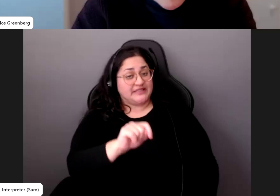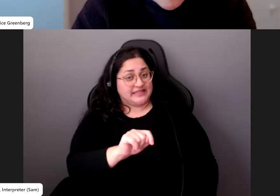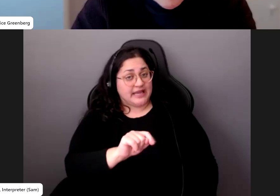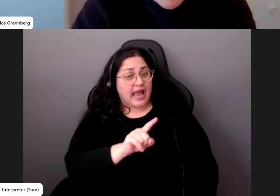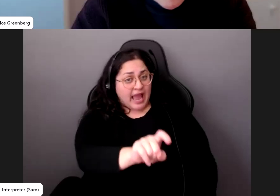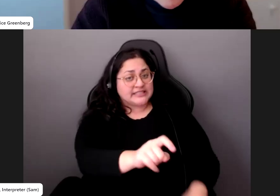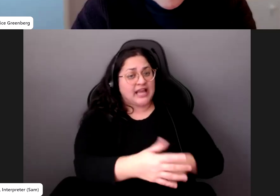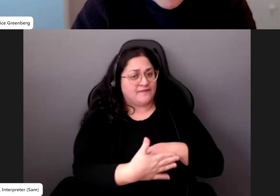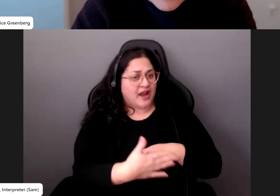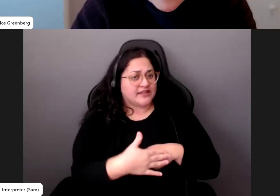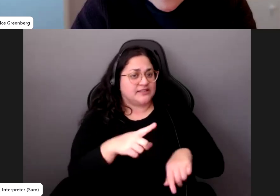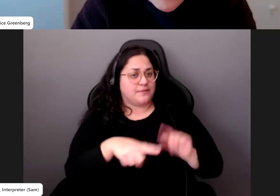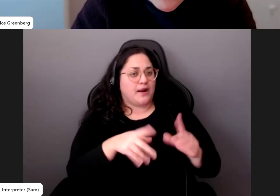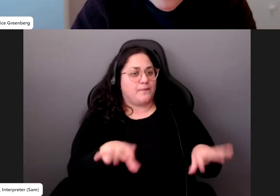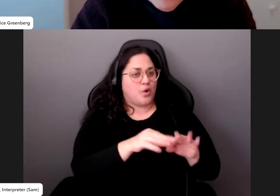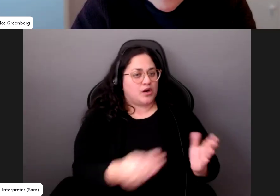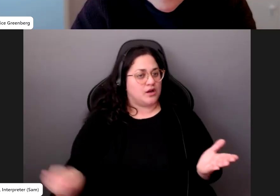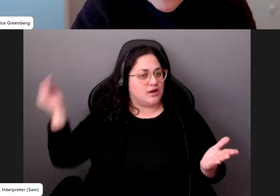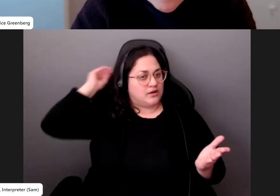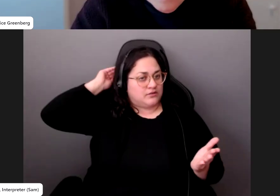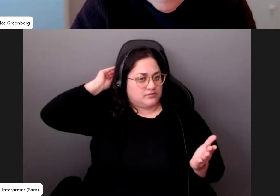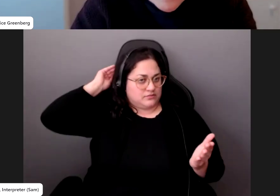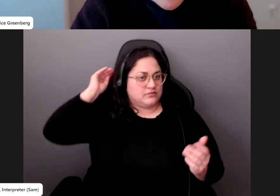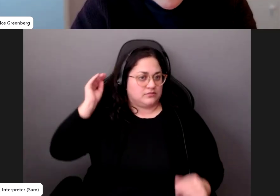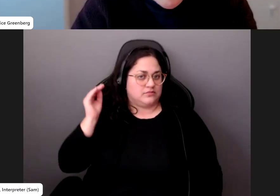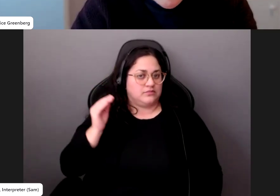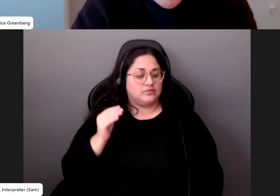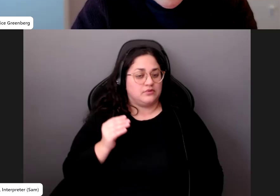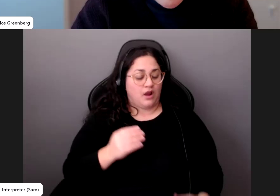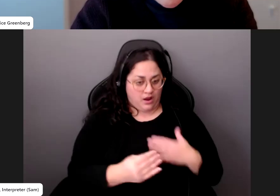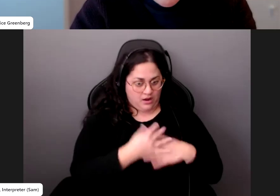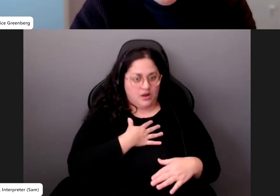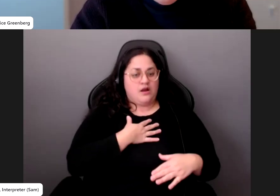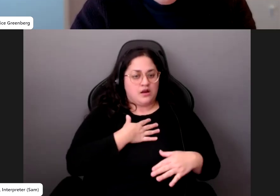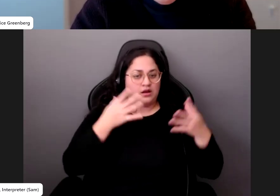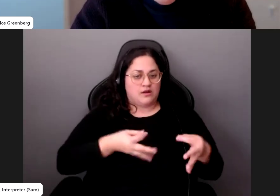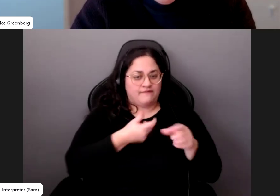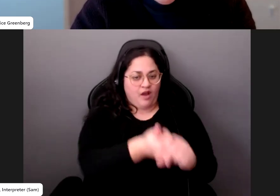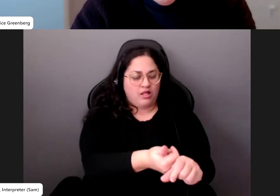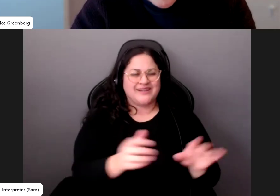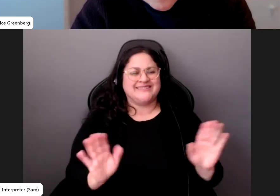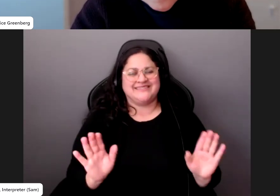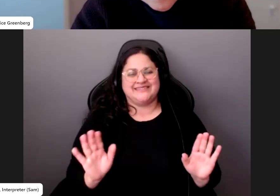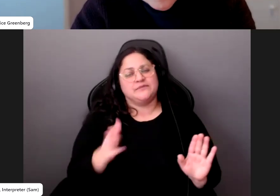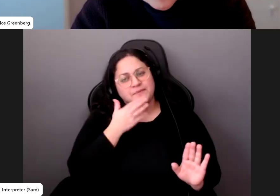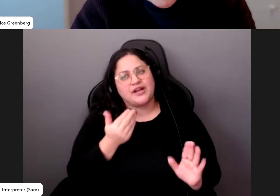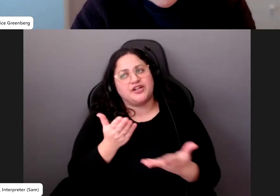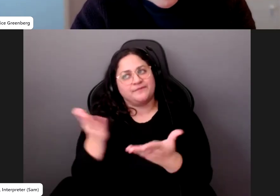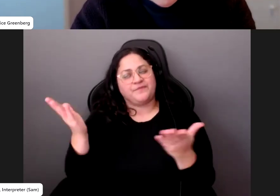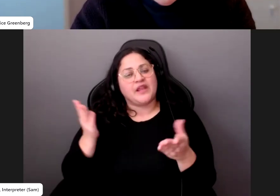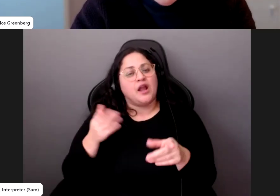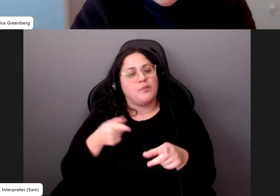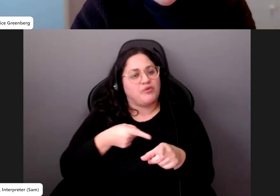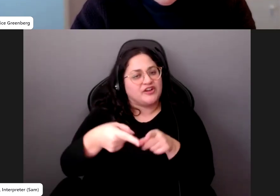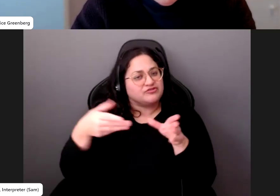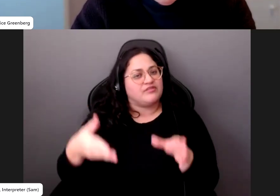to a professional. Yeah. Yeah. That's very important. I think if, if people need to take a couple of, takeaways from today,